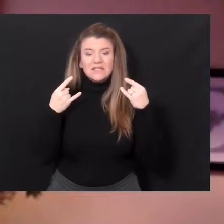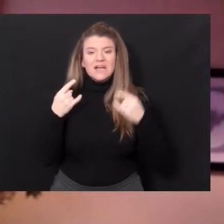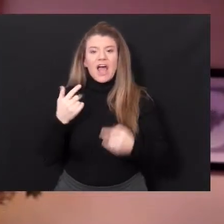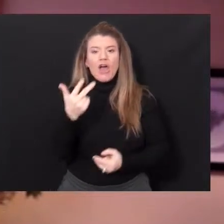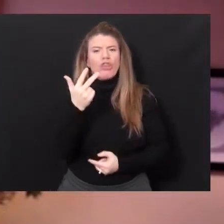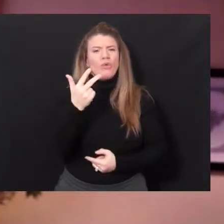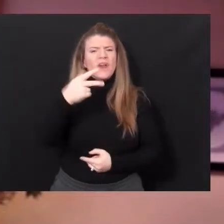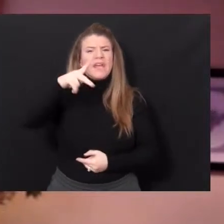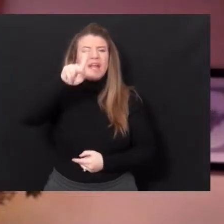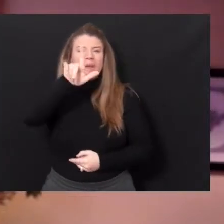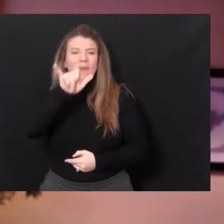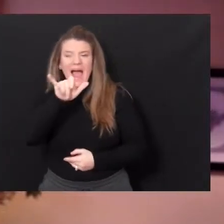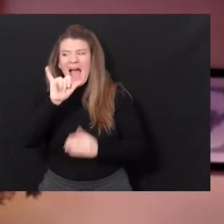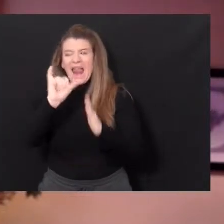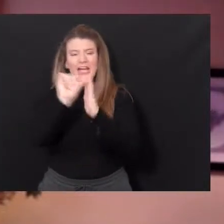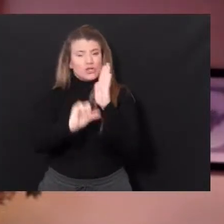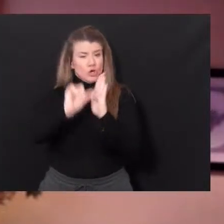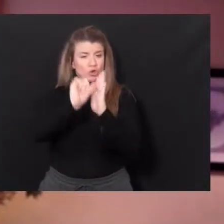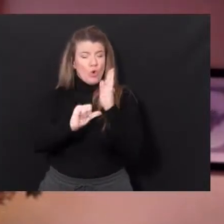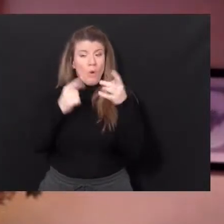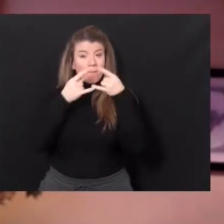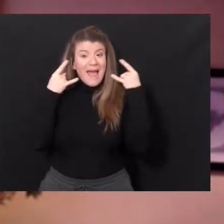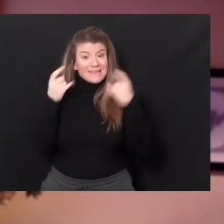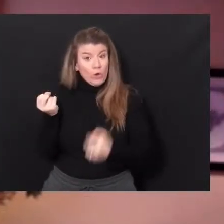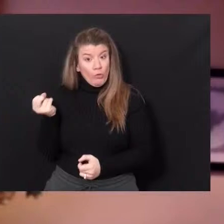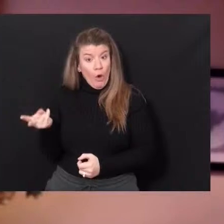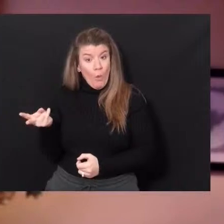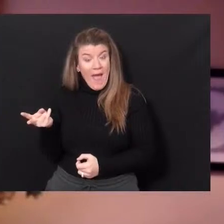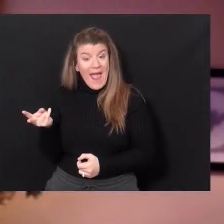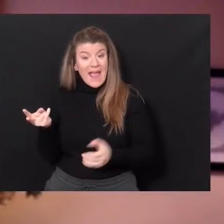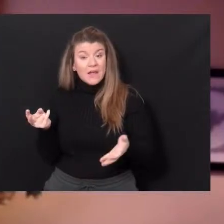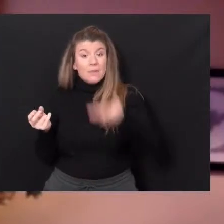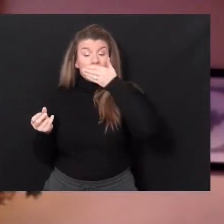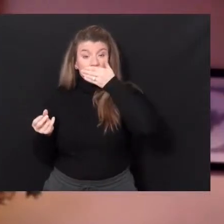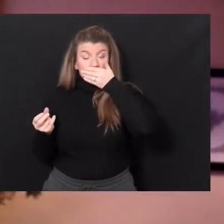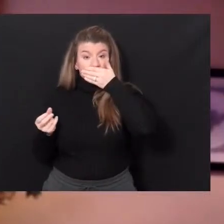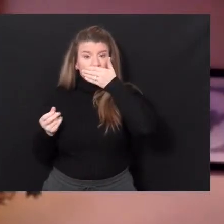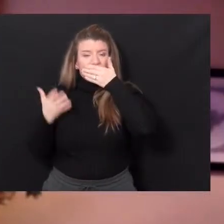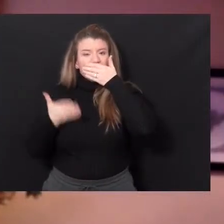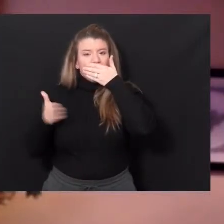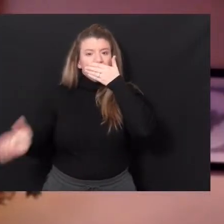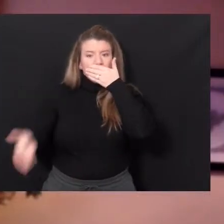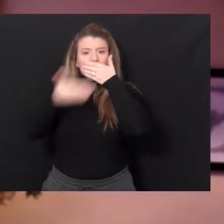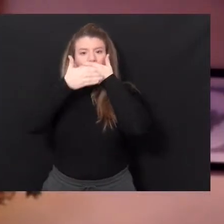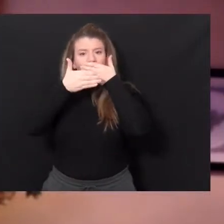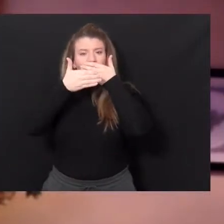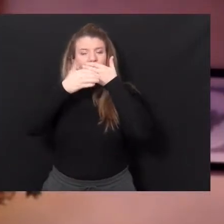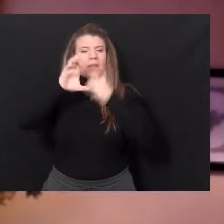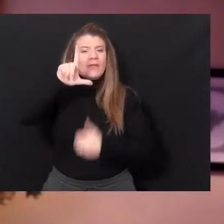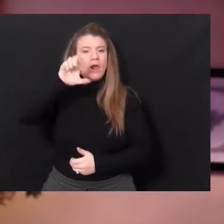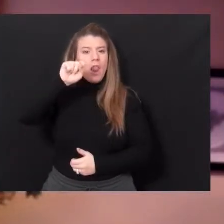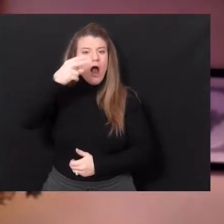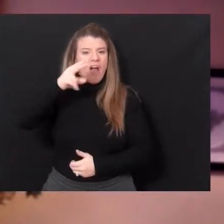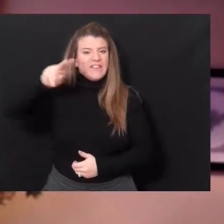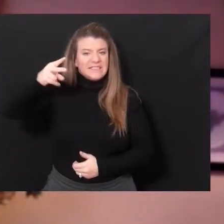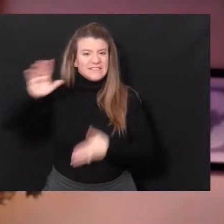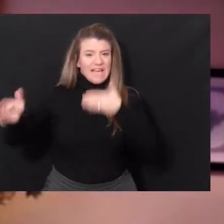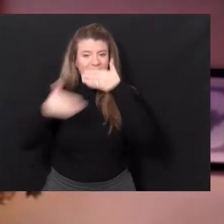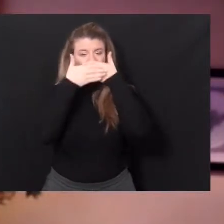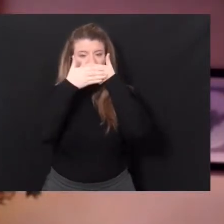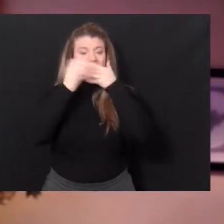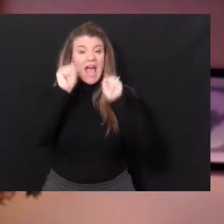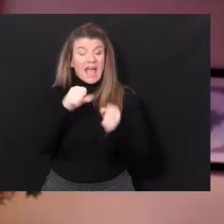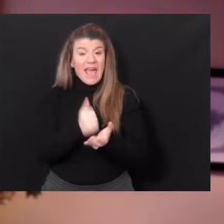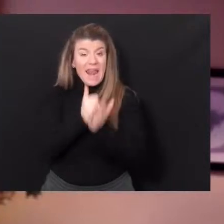3-ply sort of surgical or disposable mask on the bottom, perhaps with a cloth mask on top, can help because of